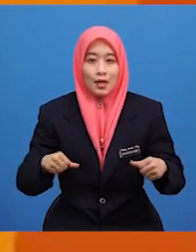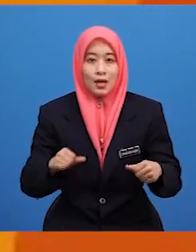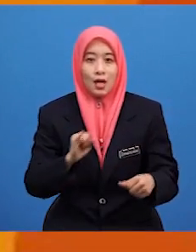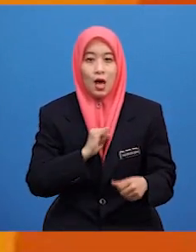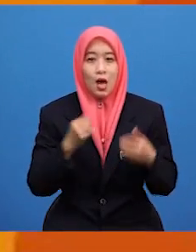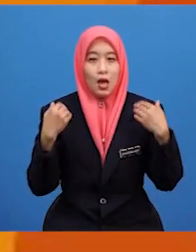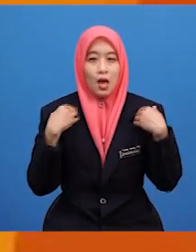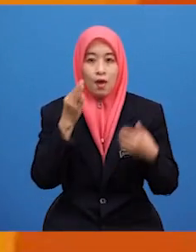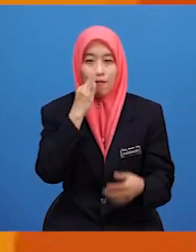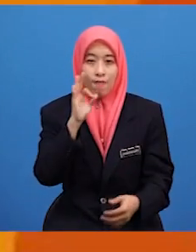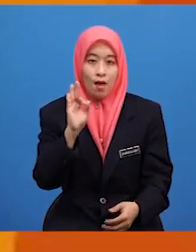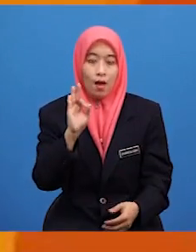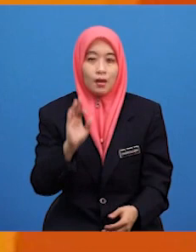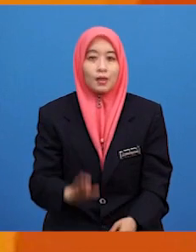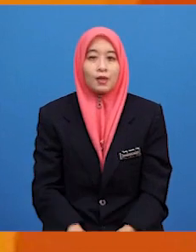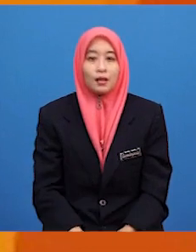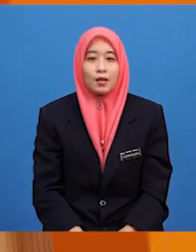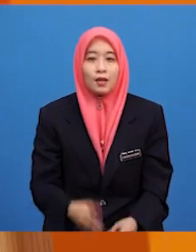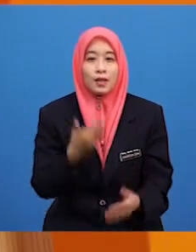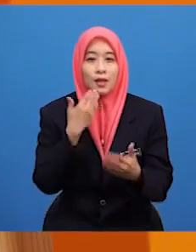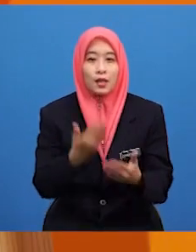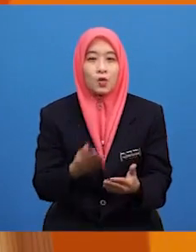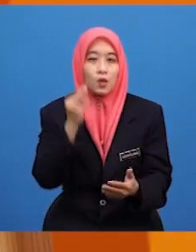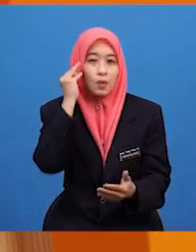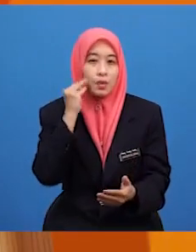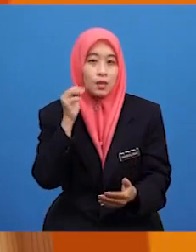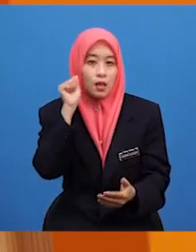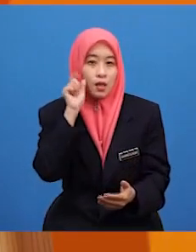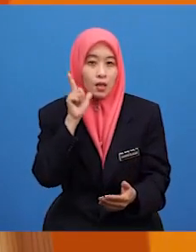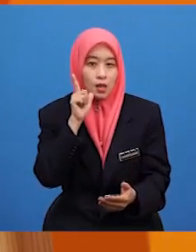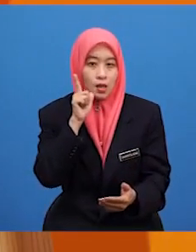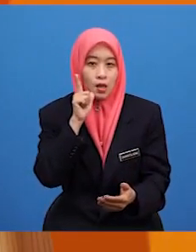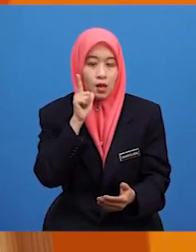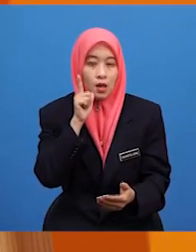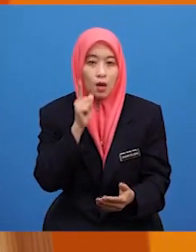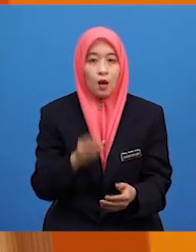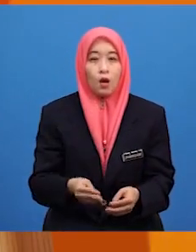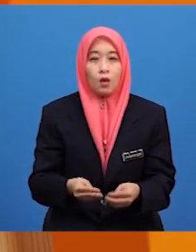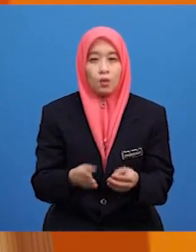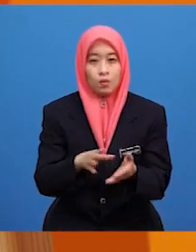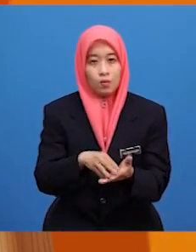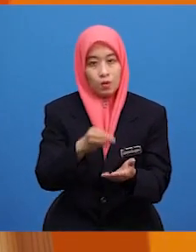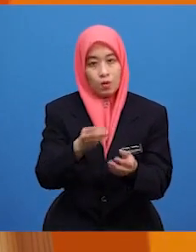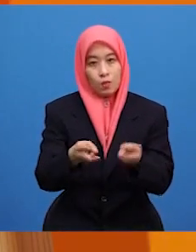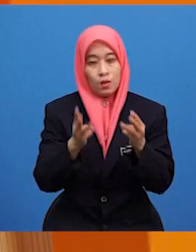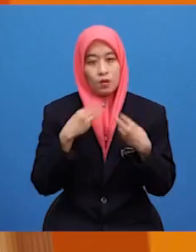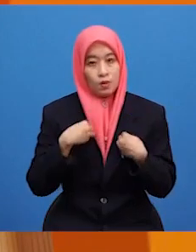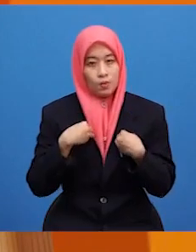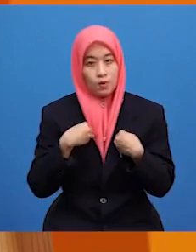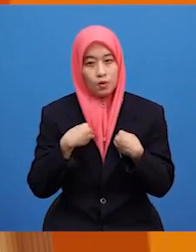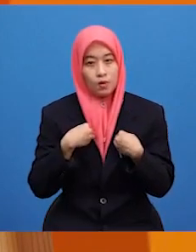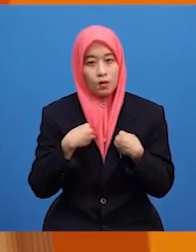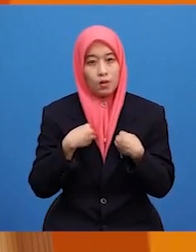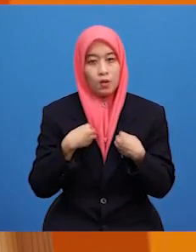fun. Thank you, Miss Eliza. Well, you're most welcome, Yolo. Always remember